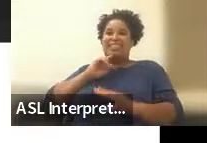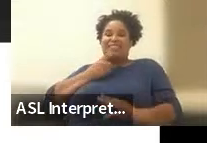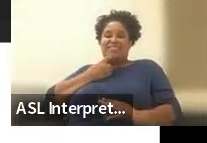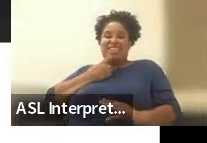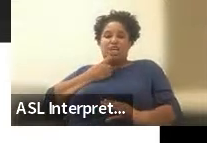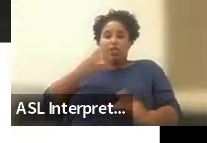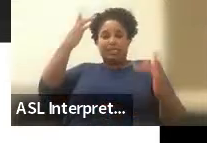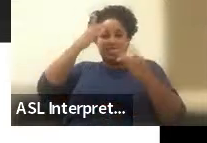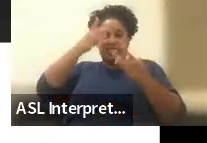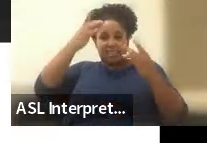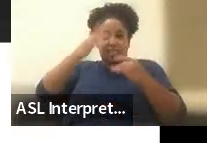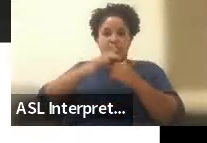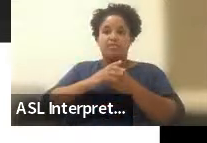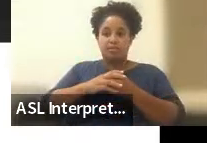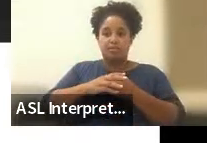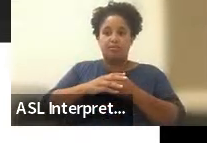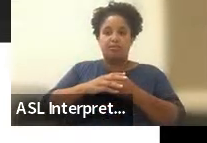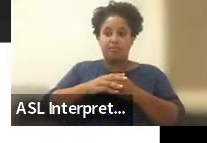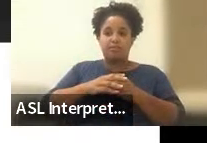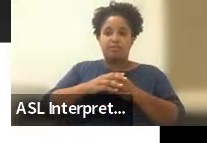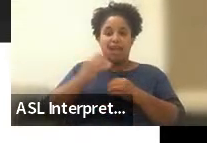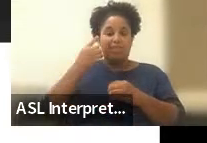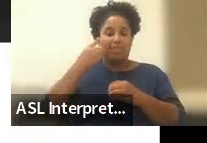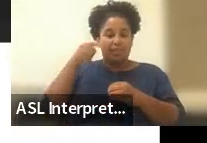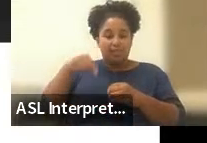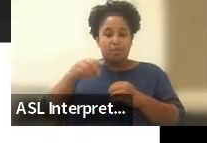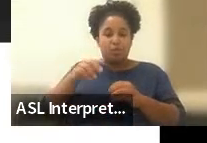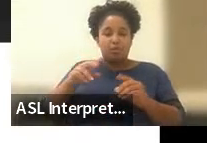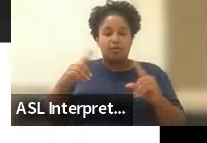and I think these were complicated